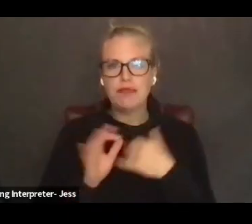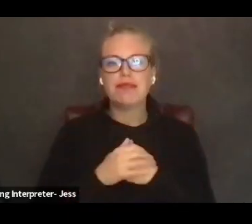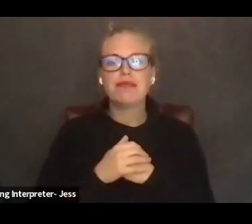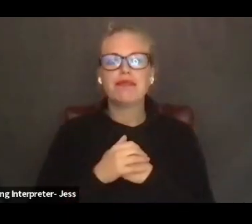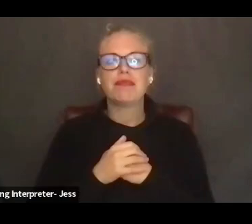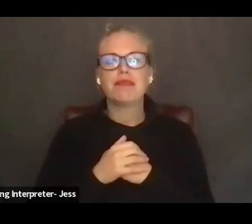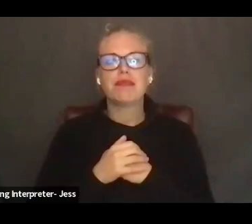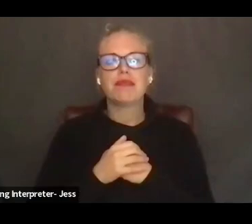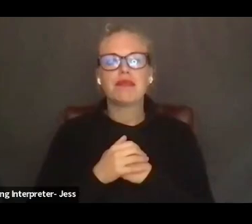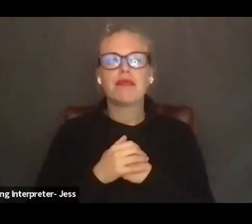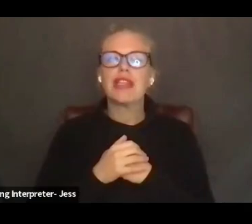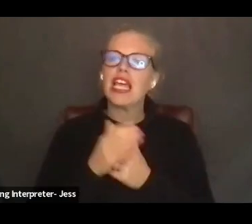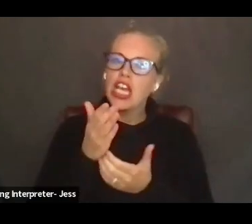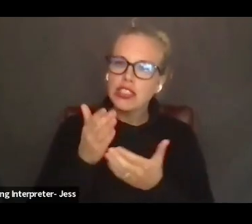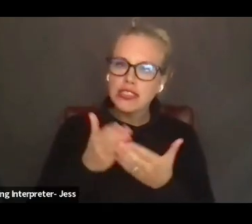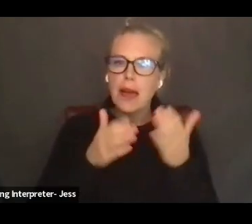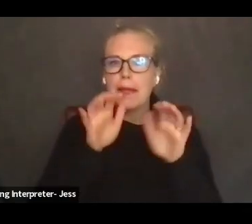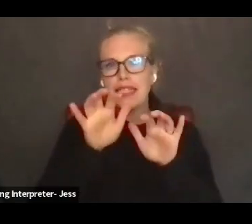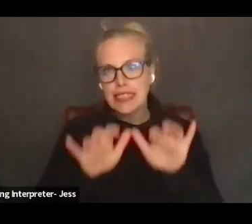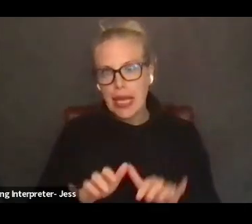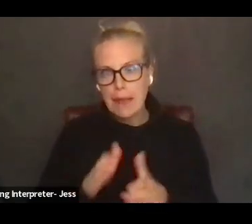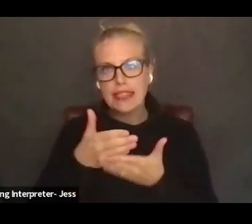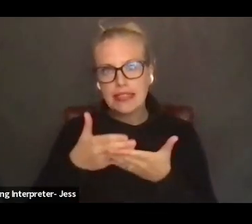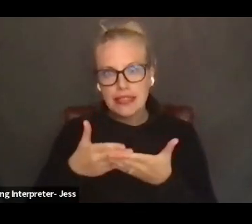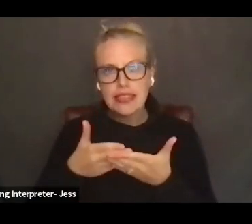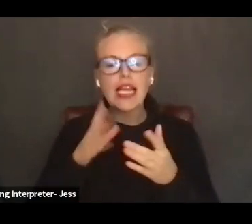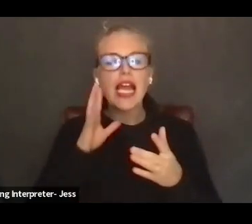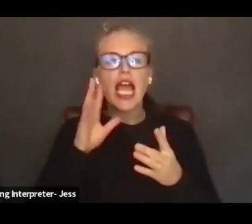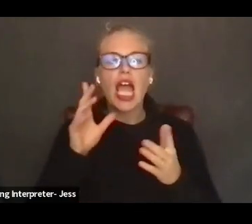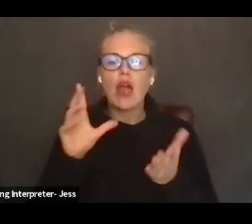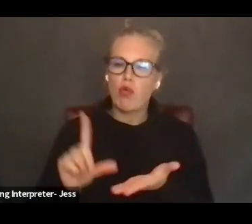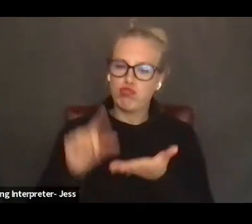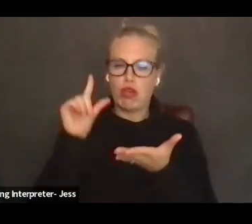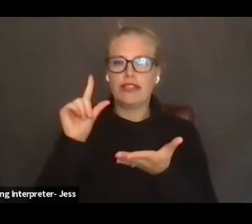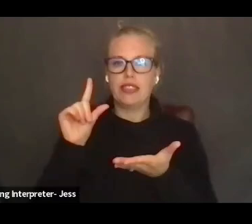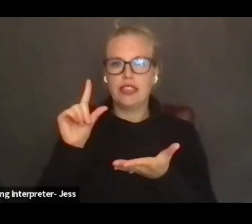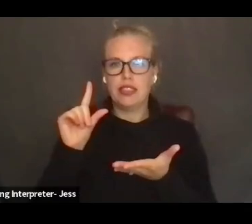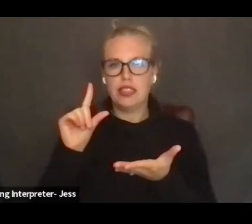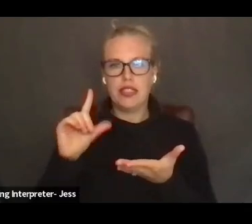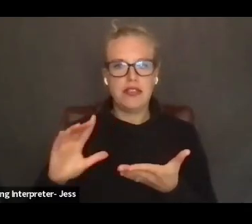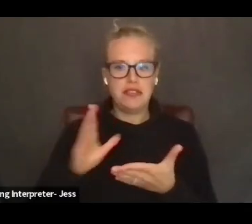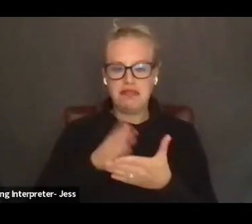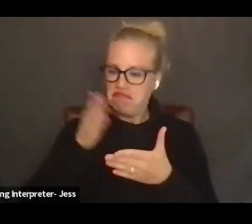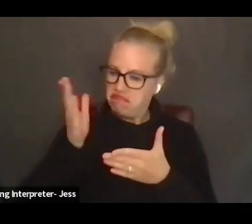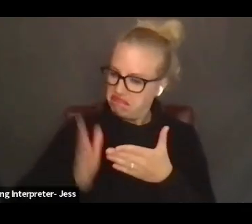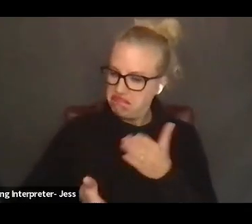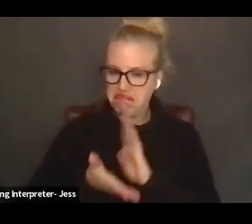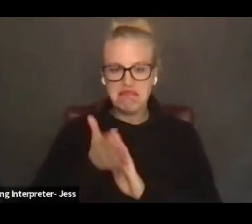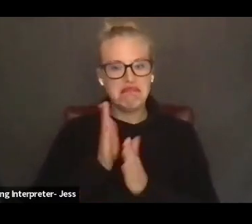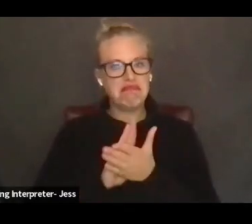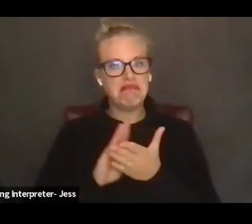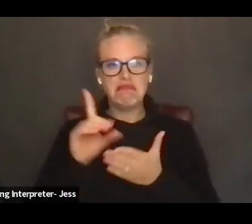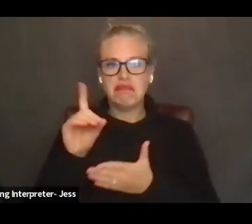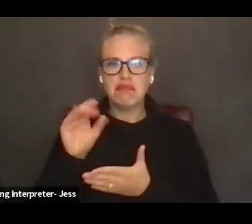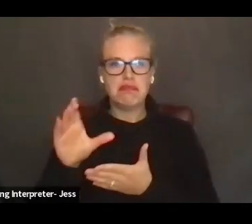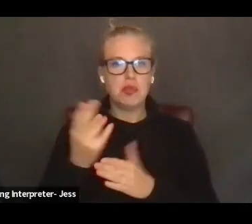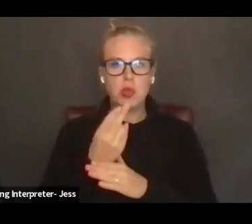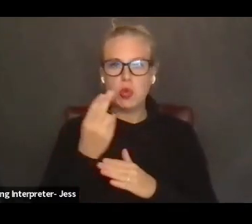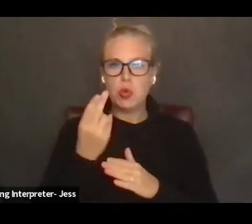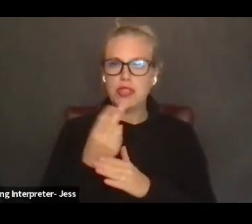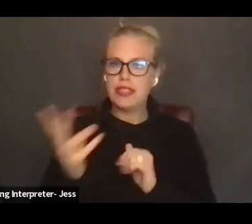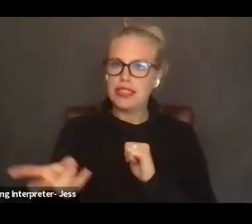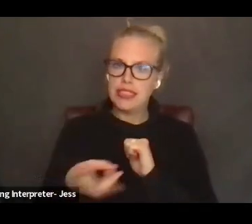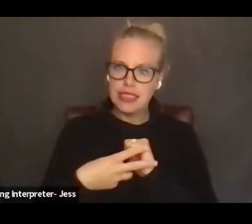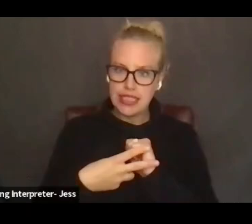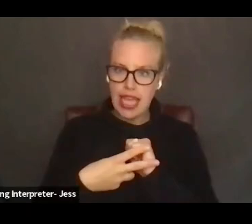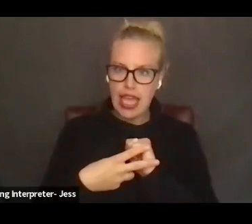there's some typing aspects. At the end, it will print out a totally complete document for you to use, and you can save it and